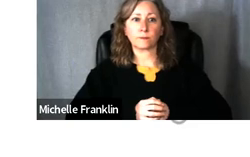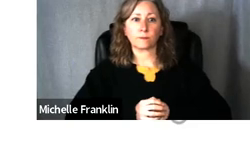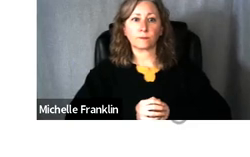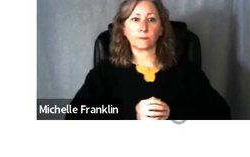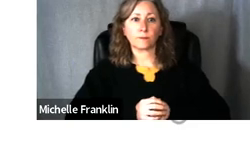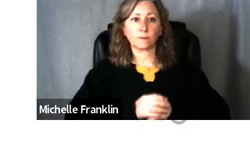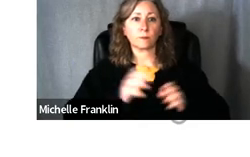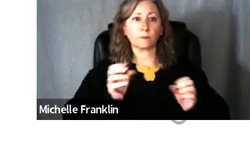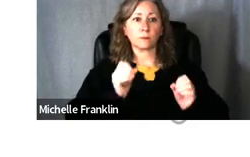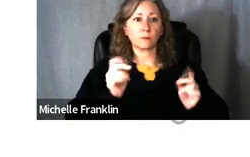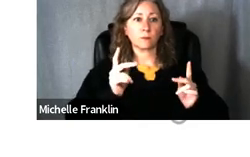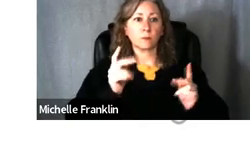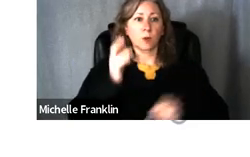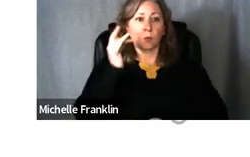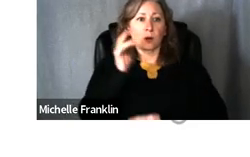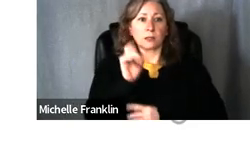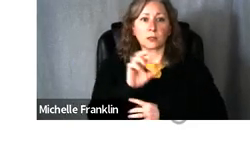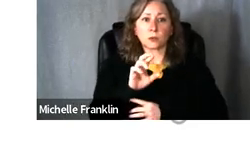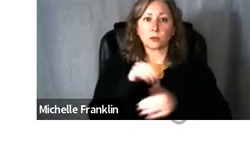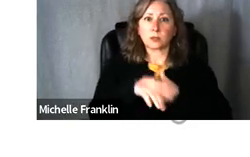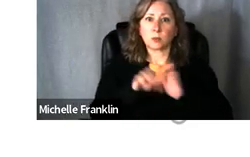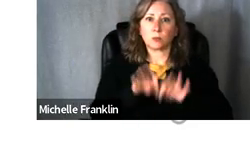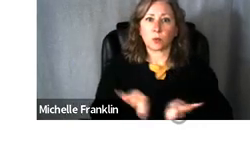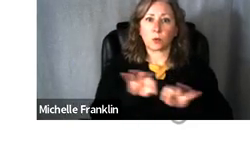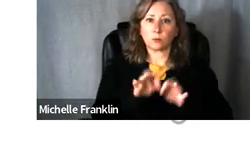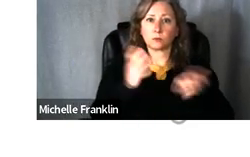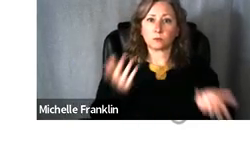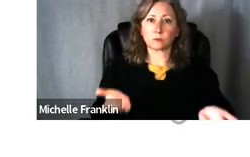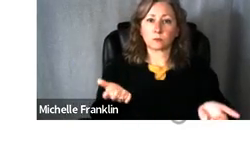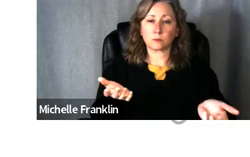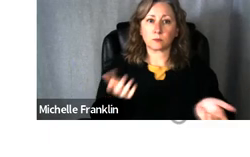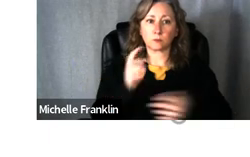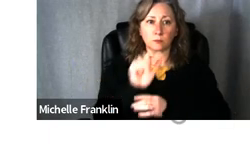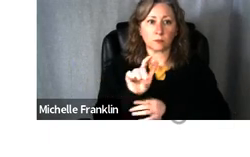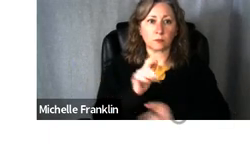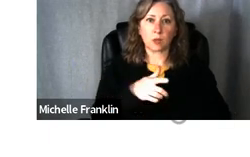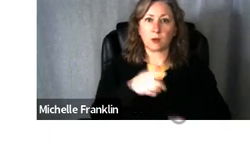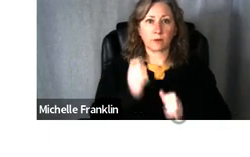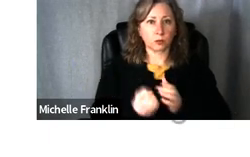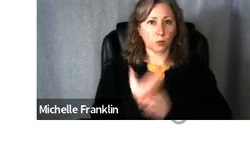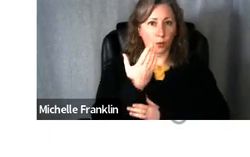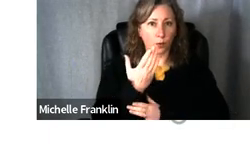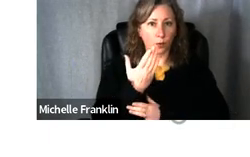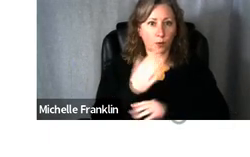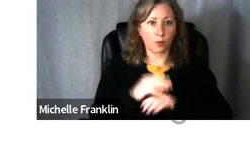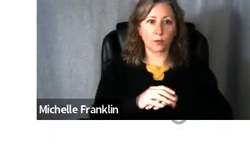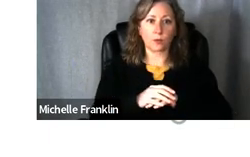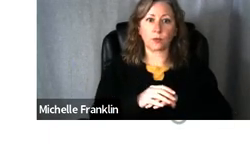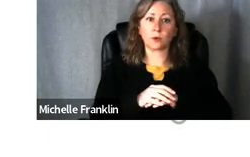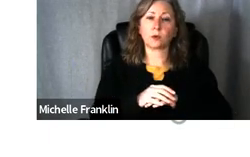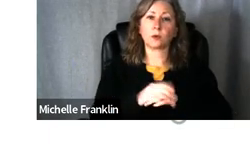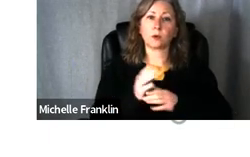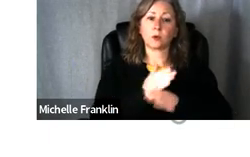Okay, so why is XR accessibility important? Well, fast growth. The gap between technology creation